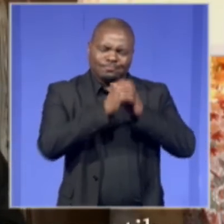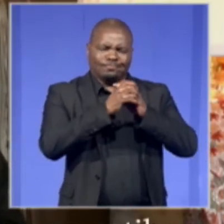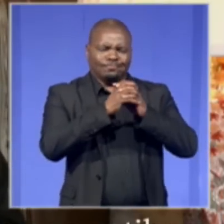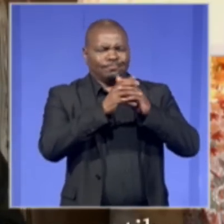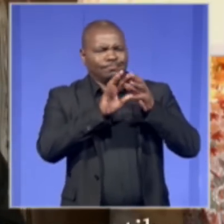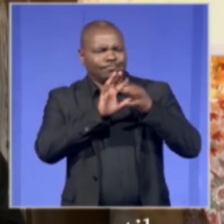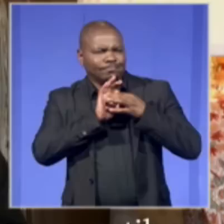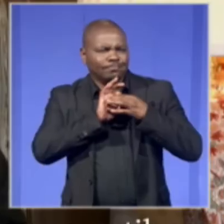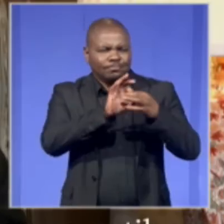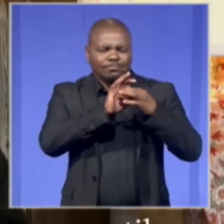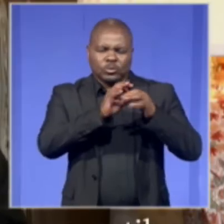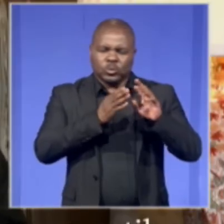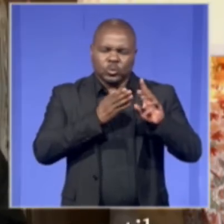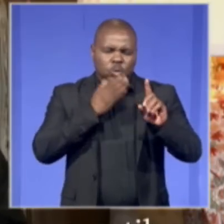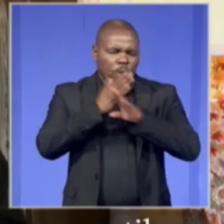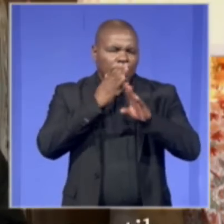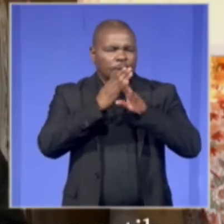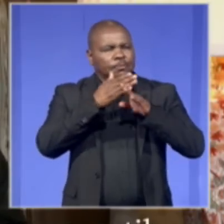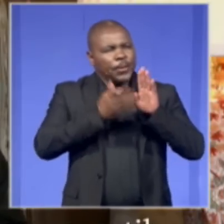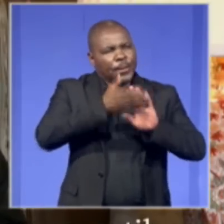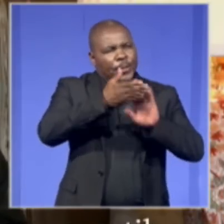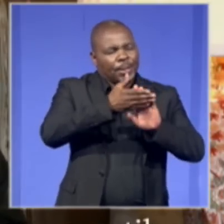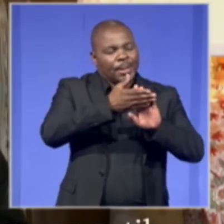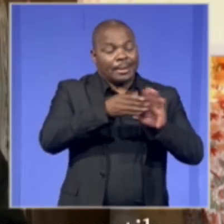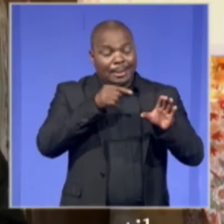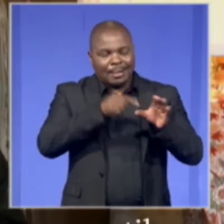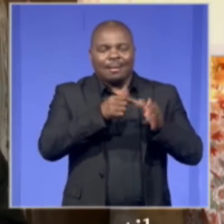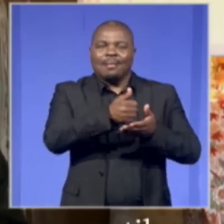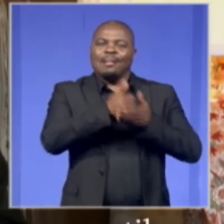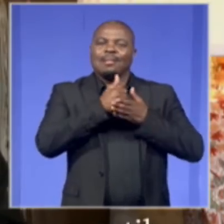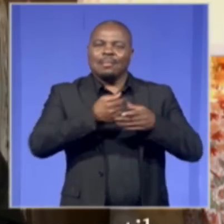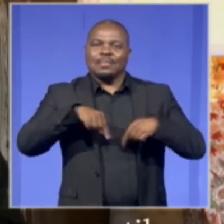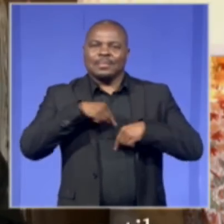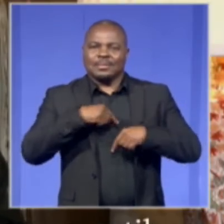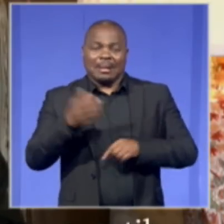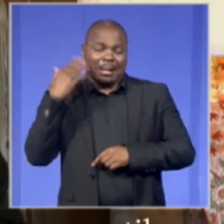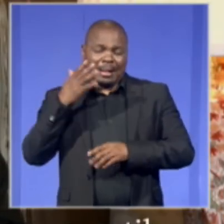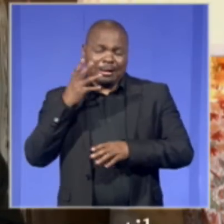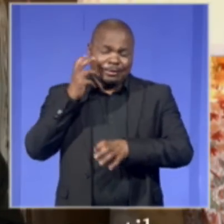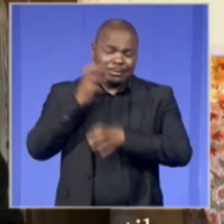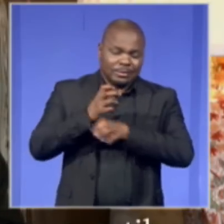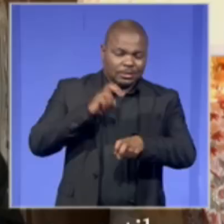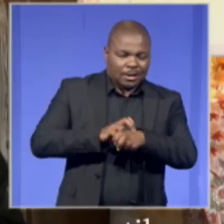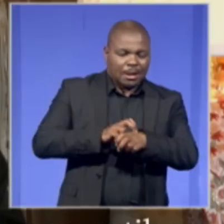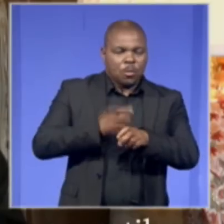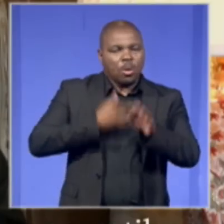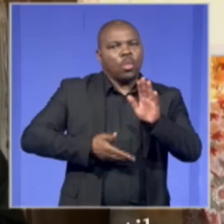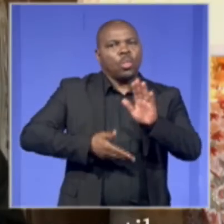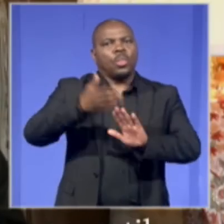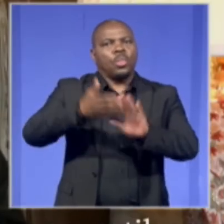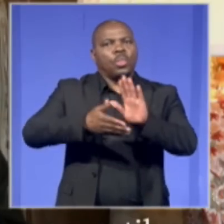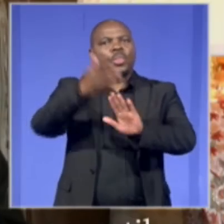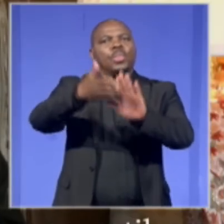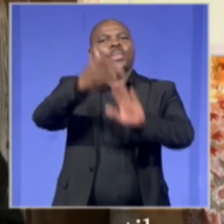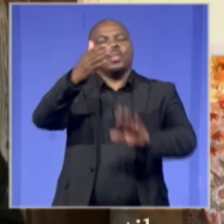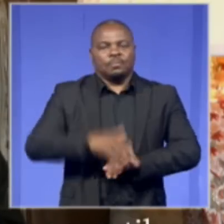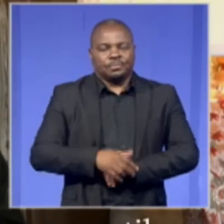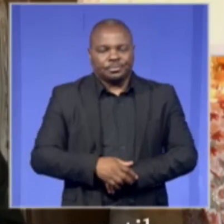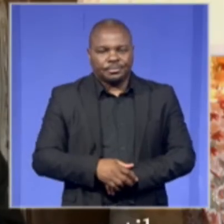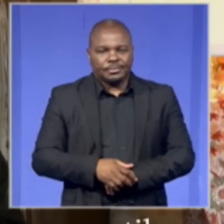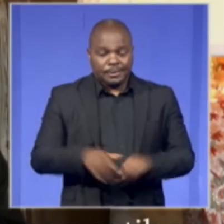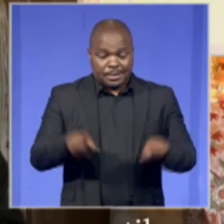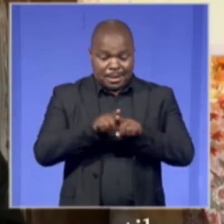and resilience has seen us through hard and difficult times. Just as this has